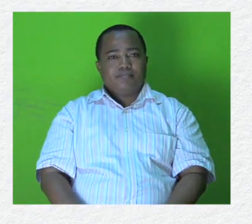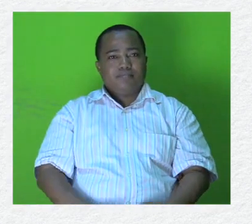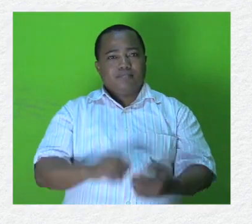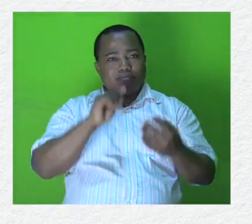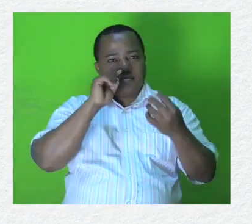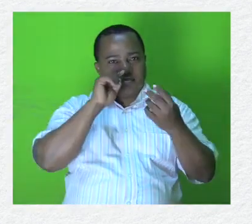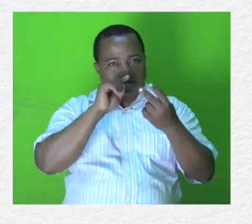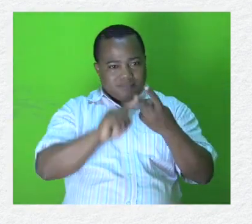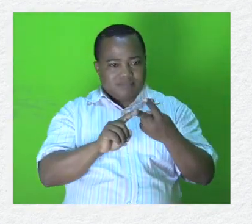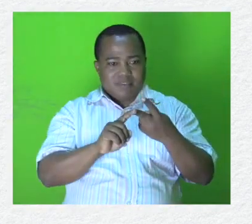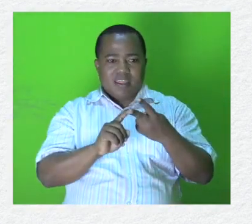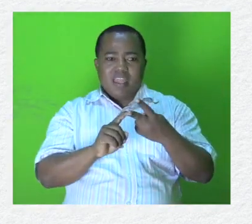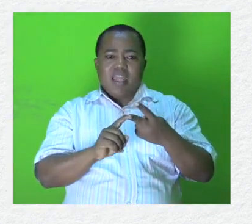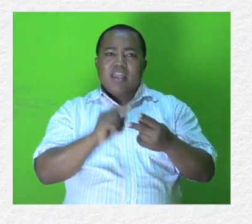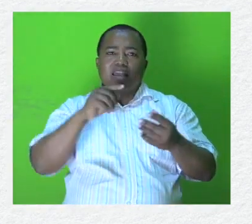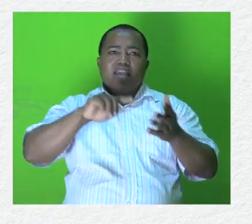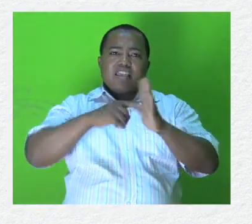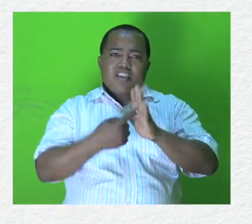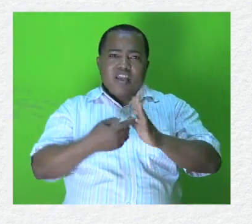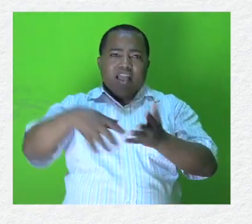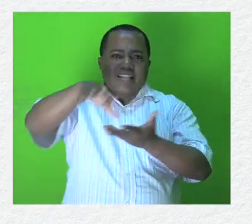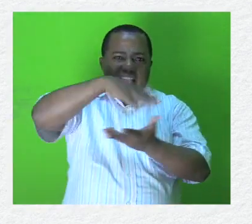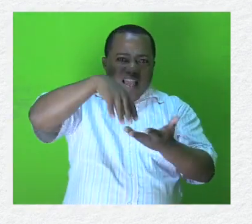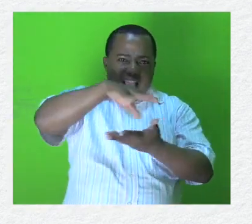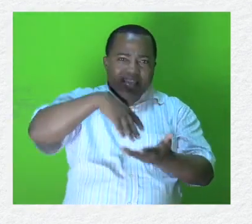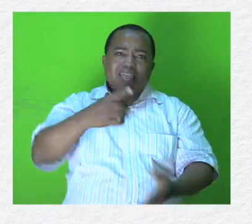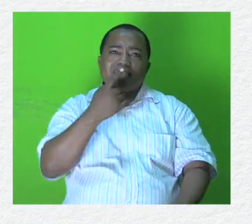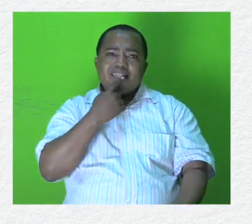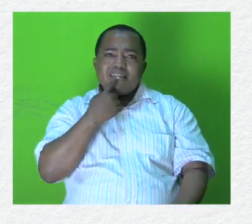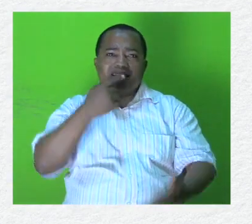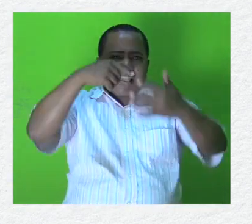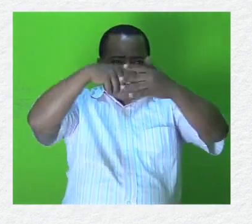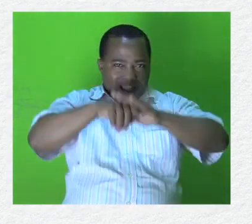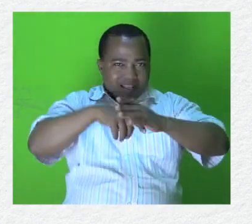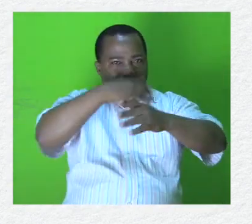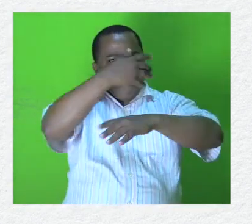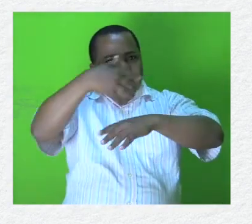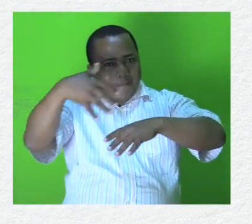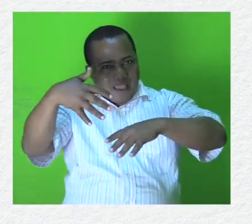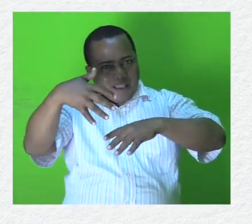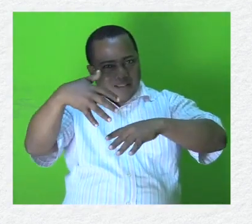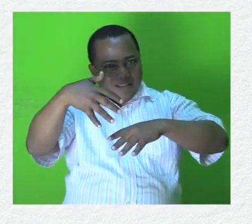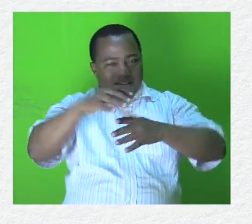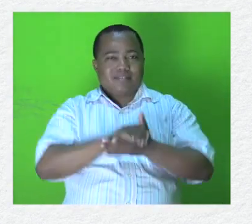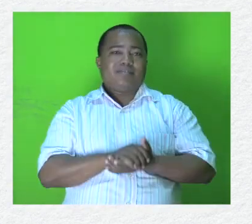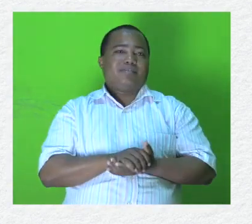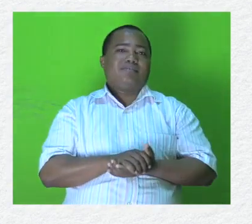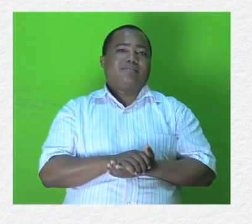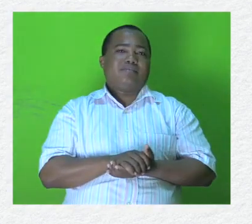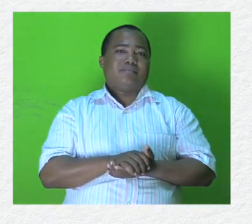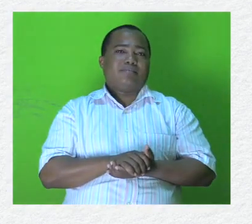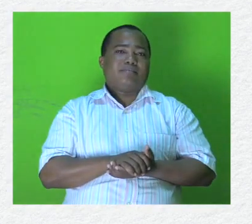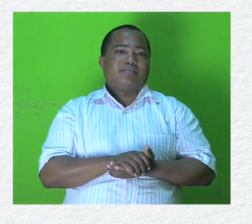Again, if we dissolve salt in water, if we dissolve table salt in